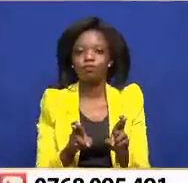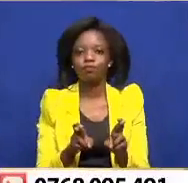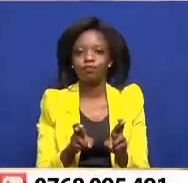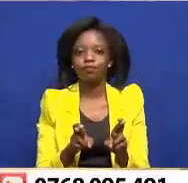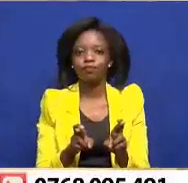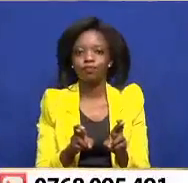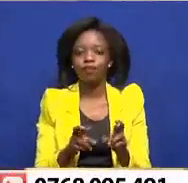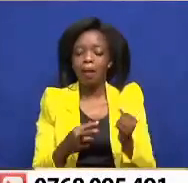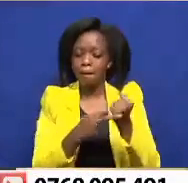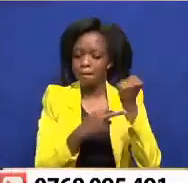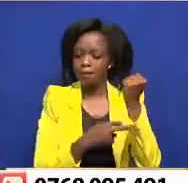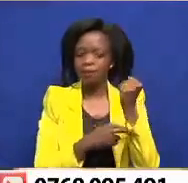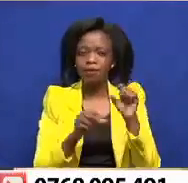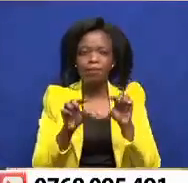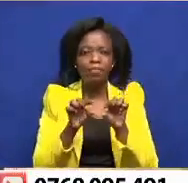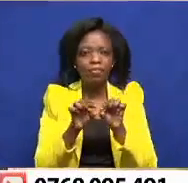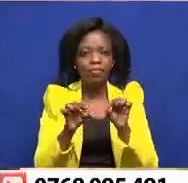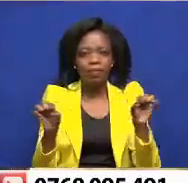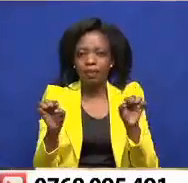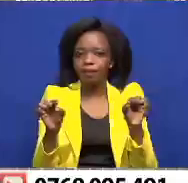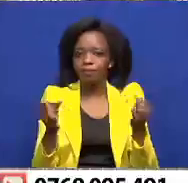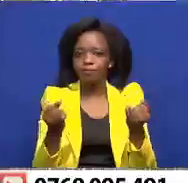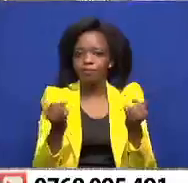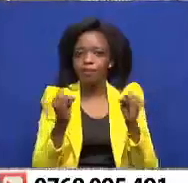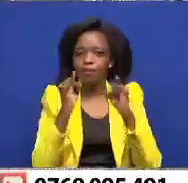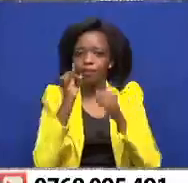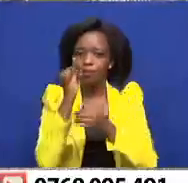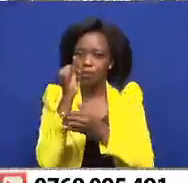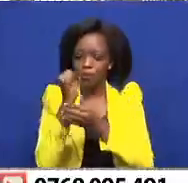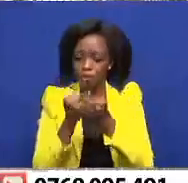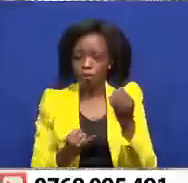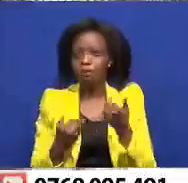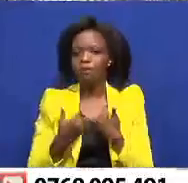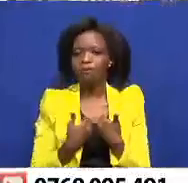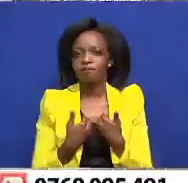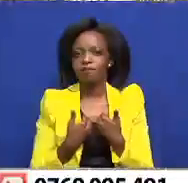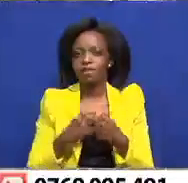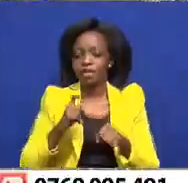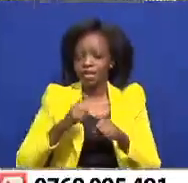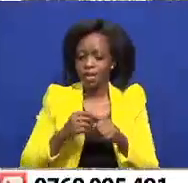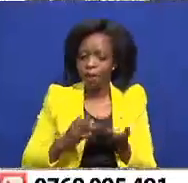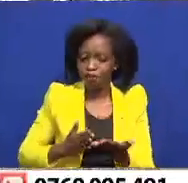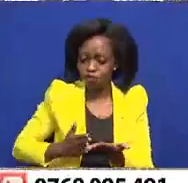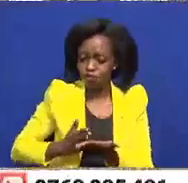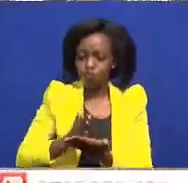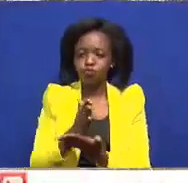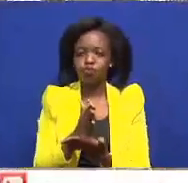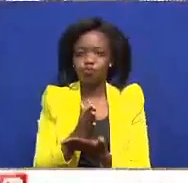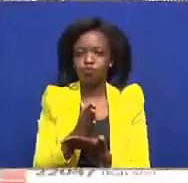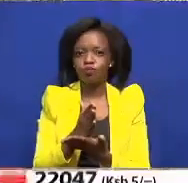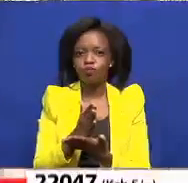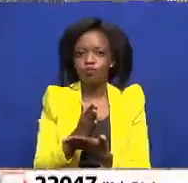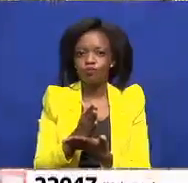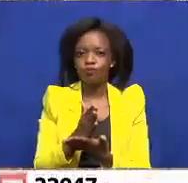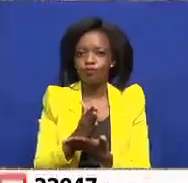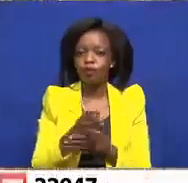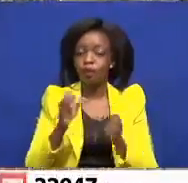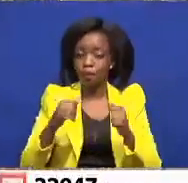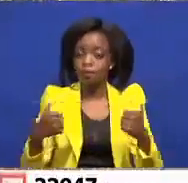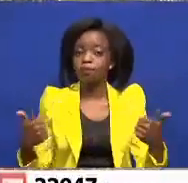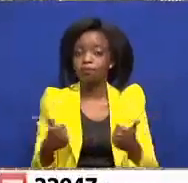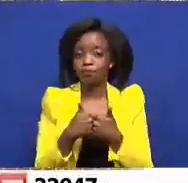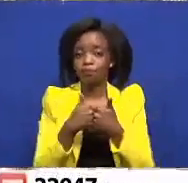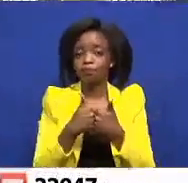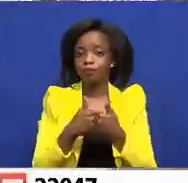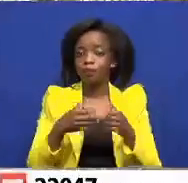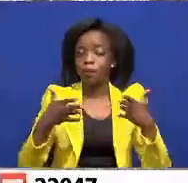nyebamba, alafu iko na sharp corner. Wakati unapanda juu kwa ile kona, unaweza pata ajali